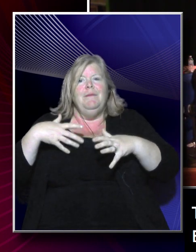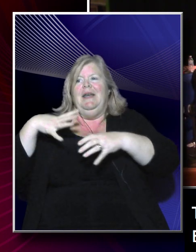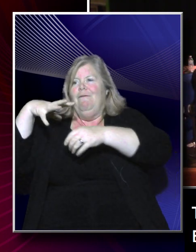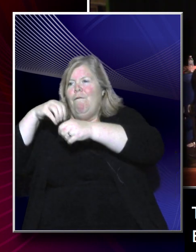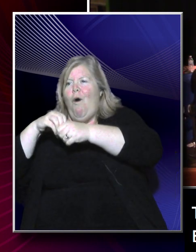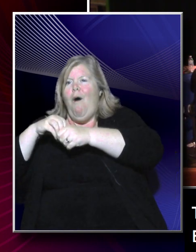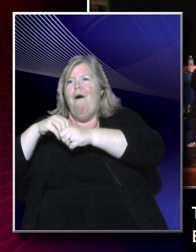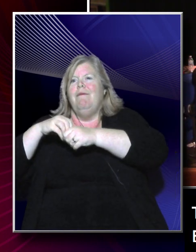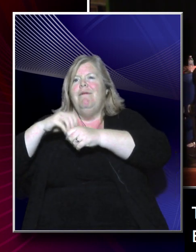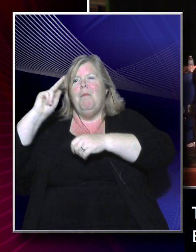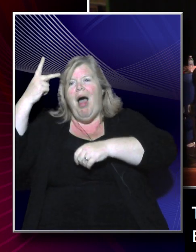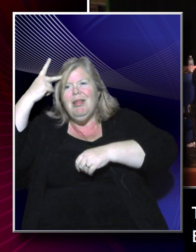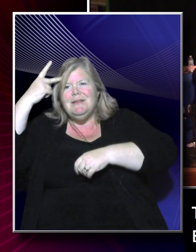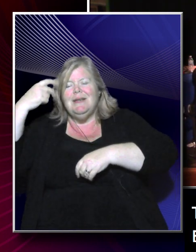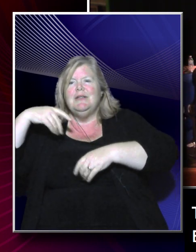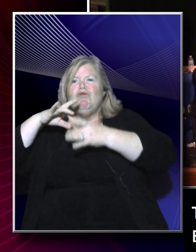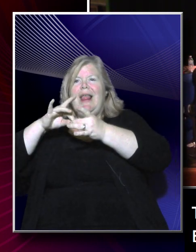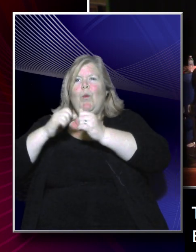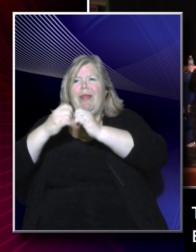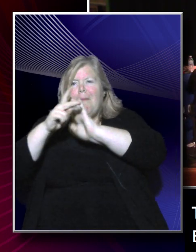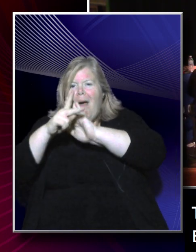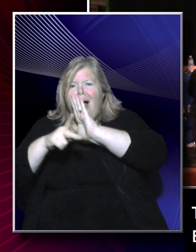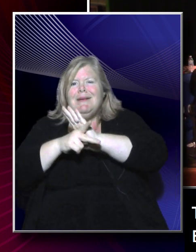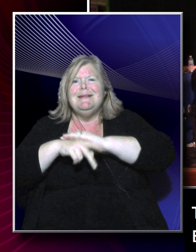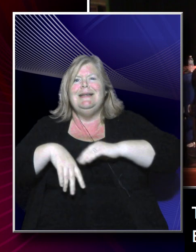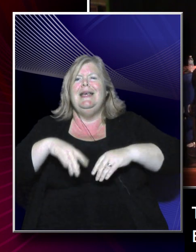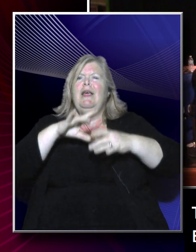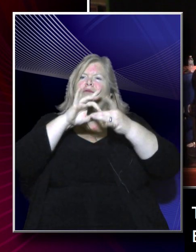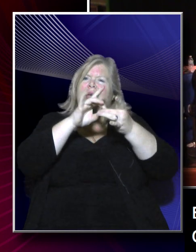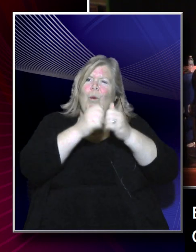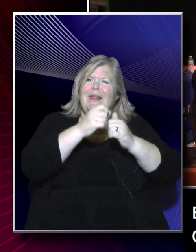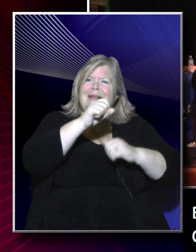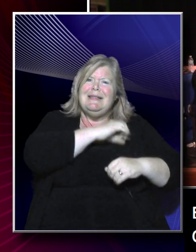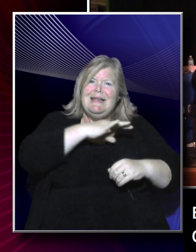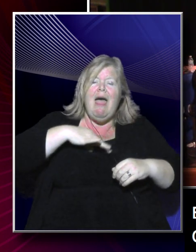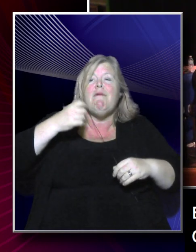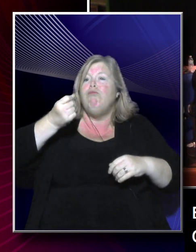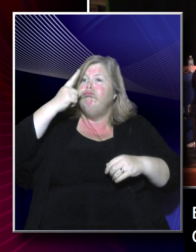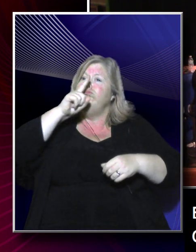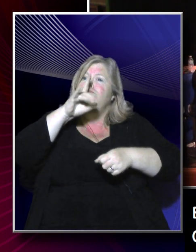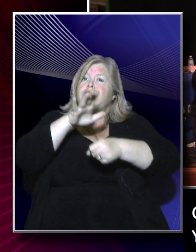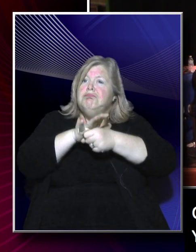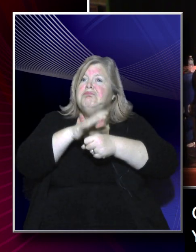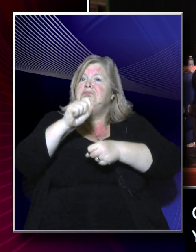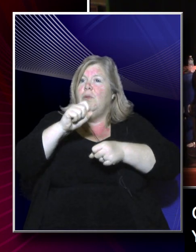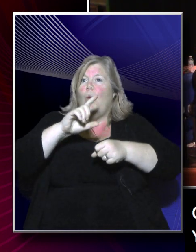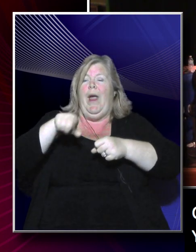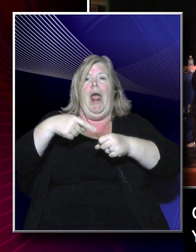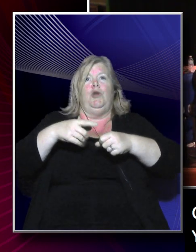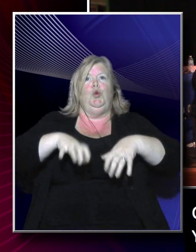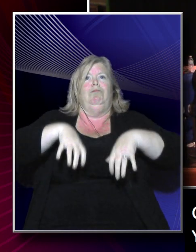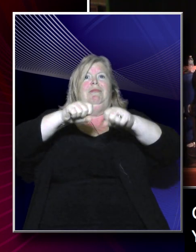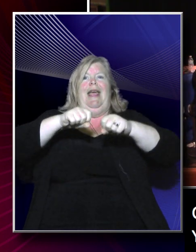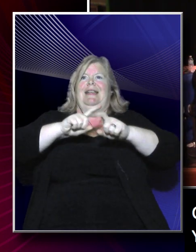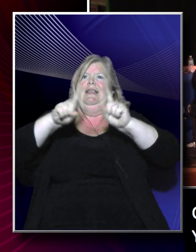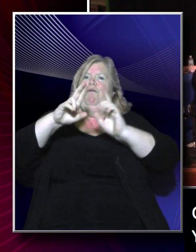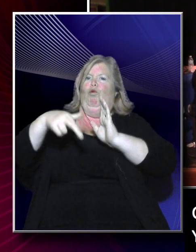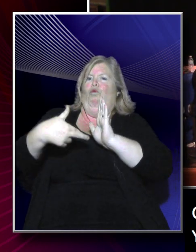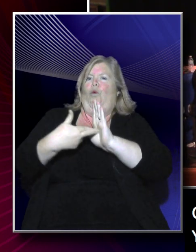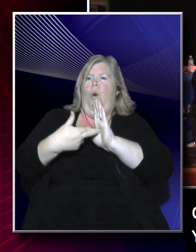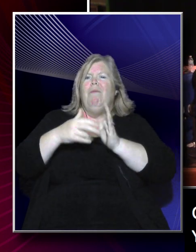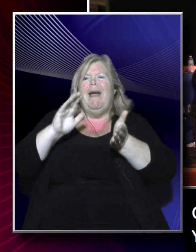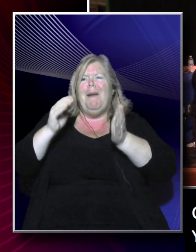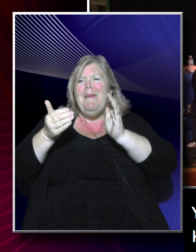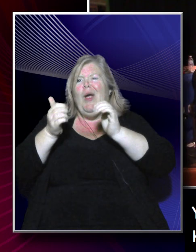on the policy side, on the staff side. I understand the commitment when you're taking a different role on the board. I compare it to a city